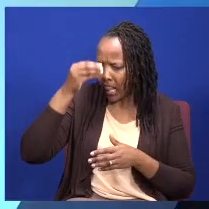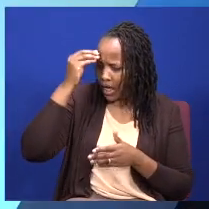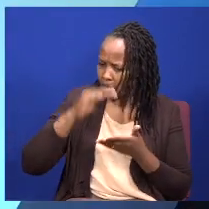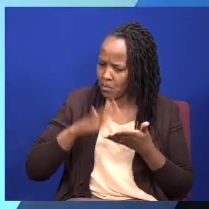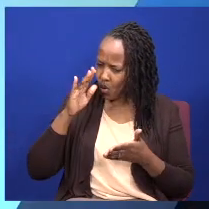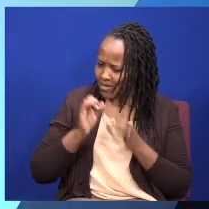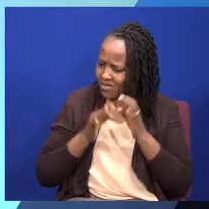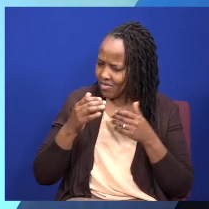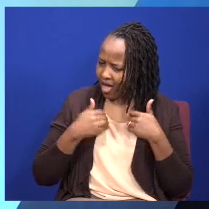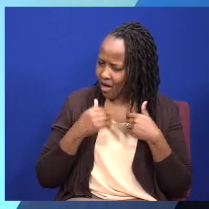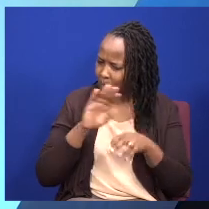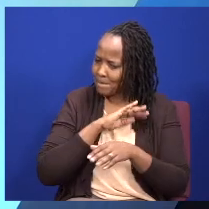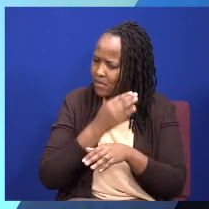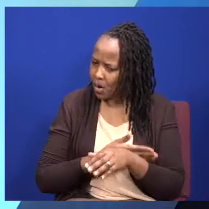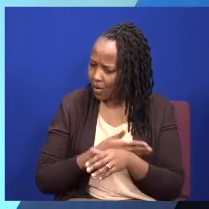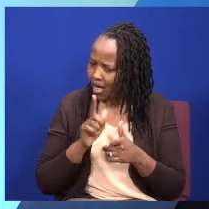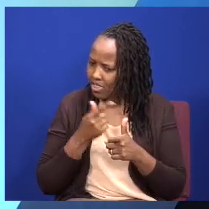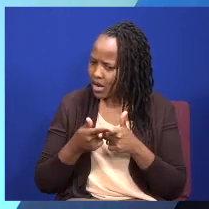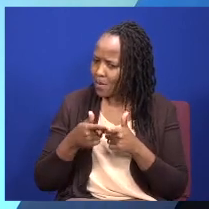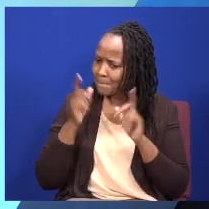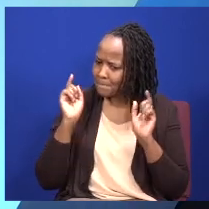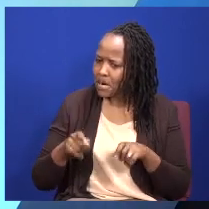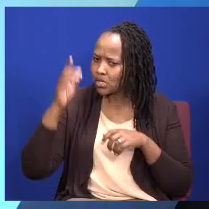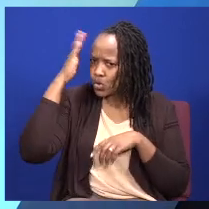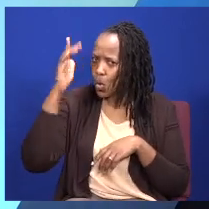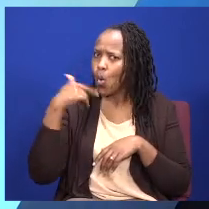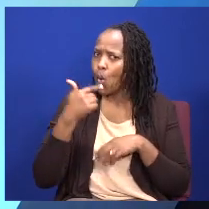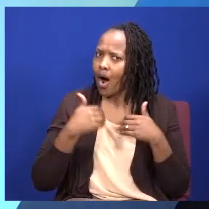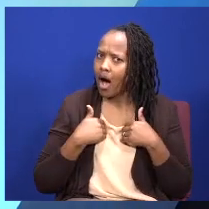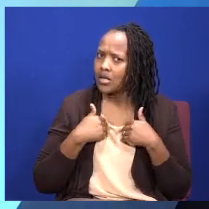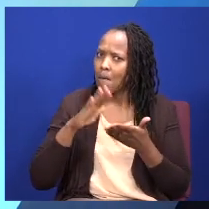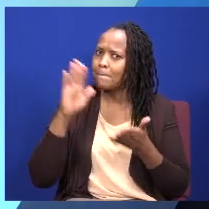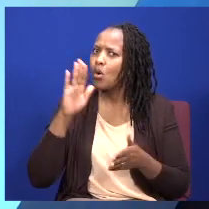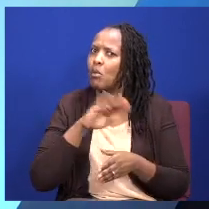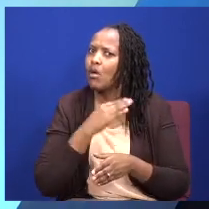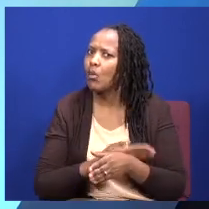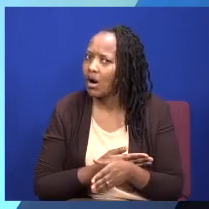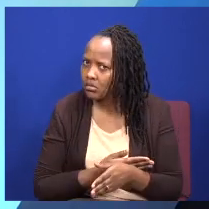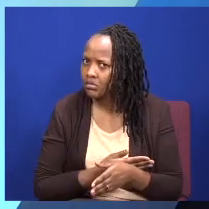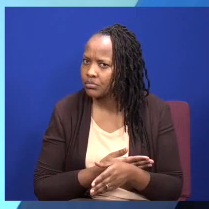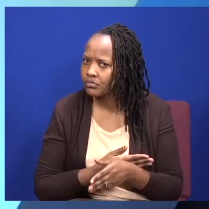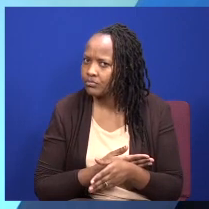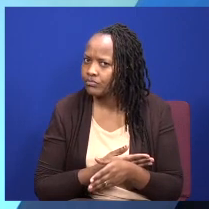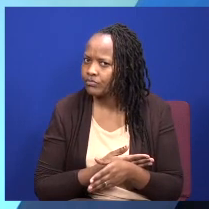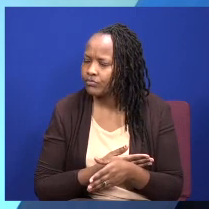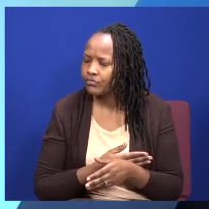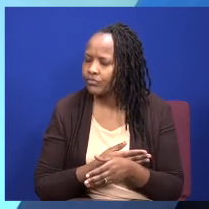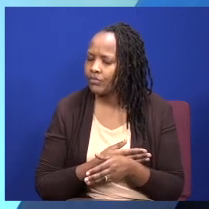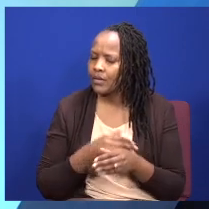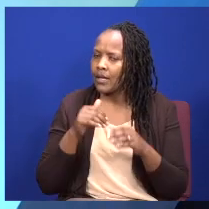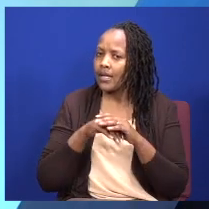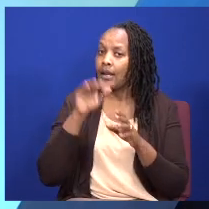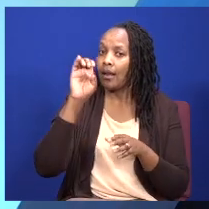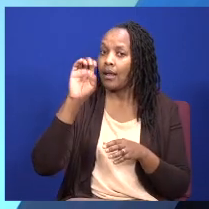have power, we need to find out who has more power than the evil spirits. Because actually,